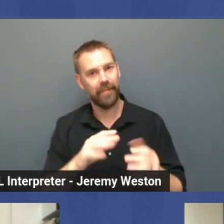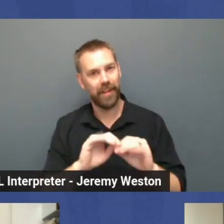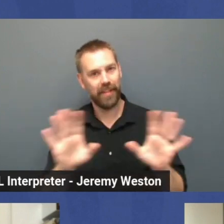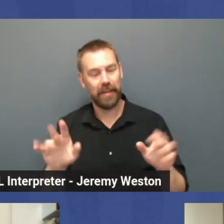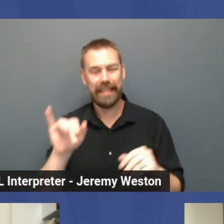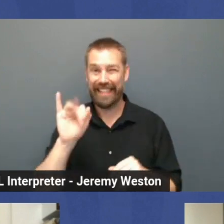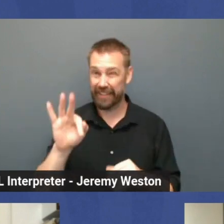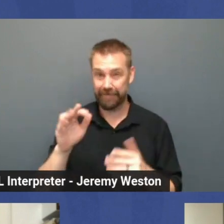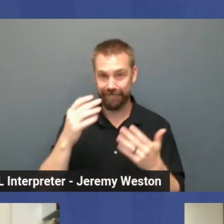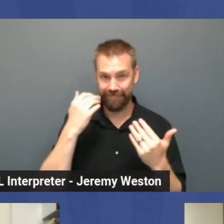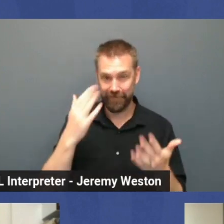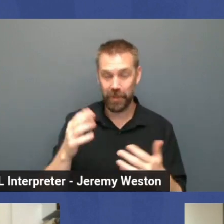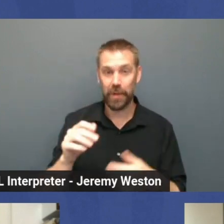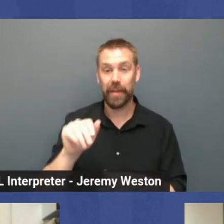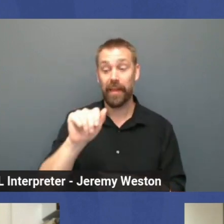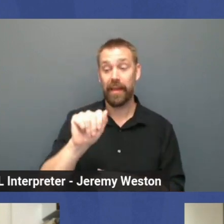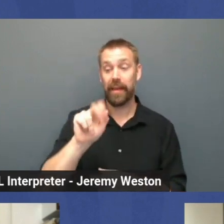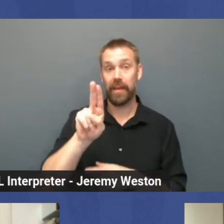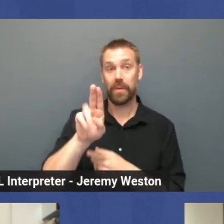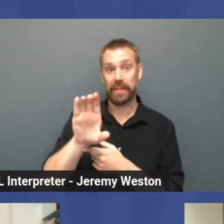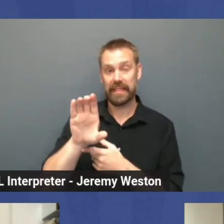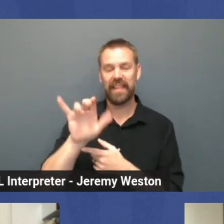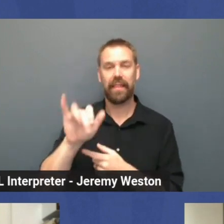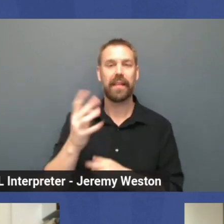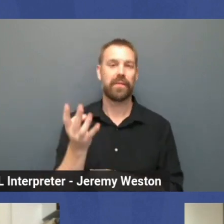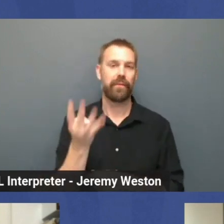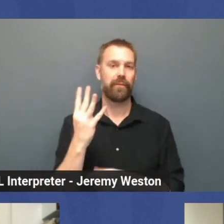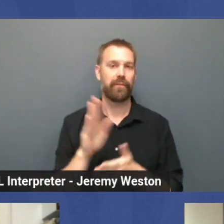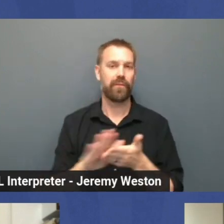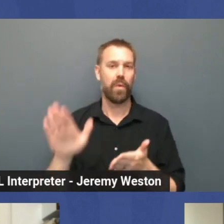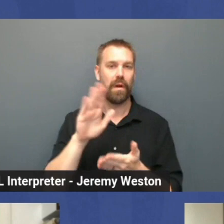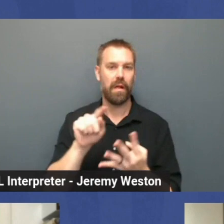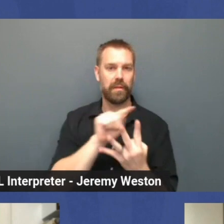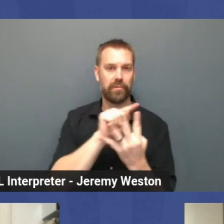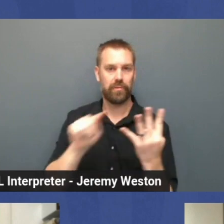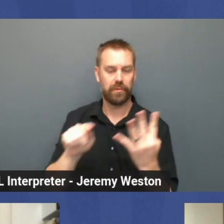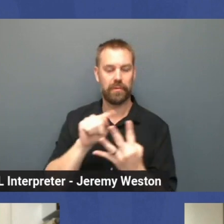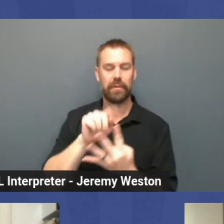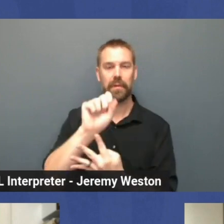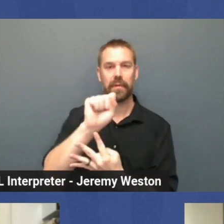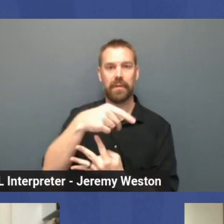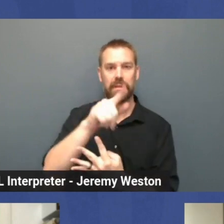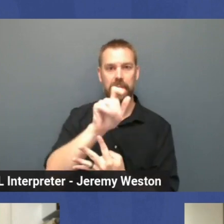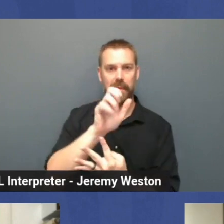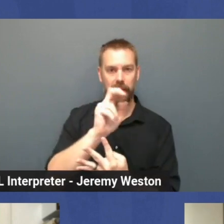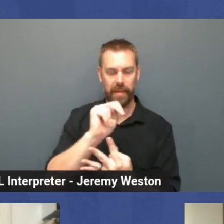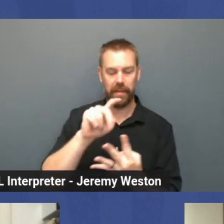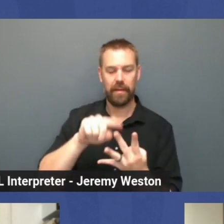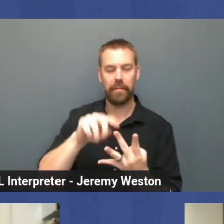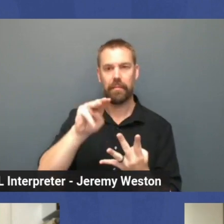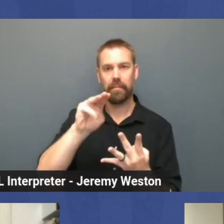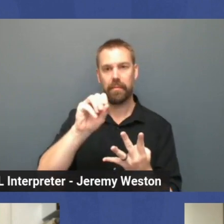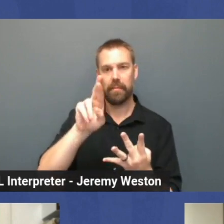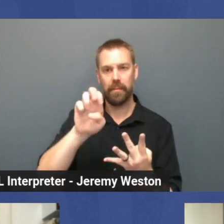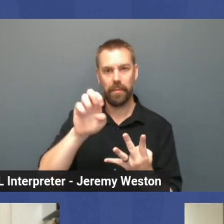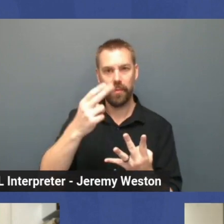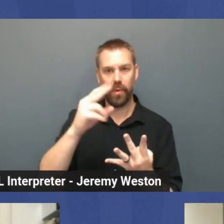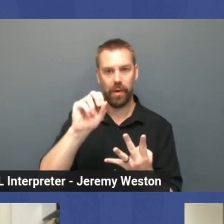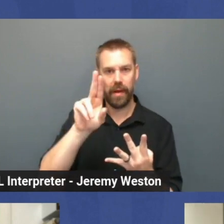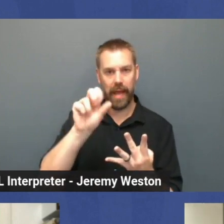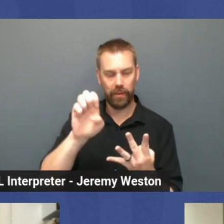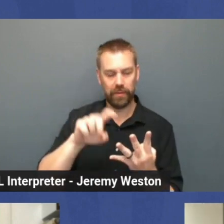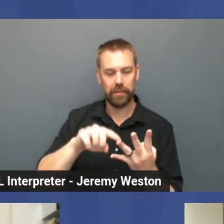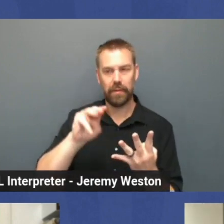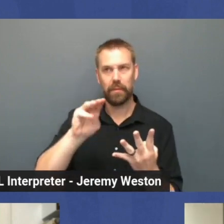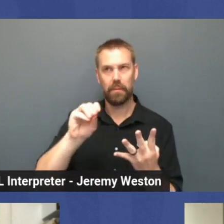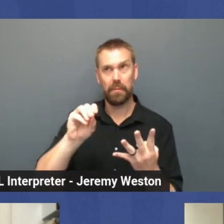the AUC is made up of 4 colleges: Spelman College, Morehouse, Morris Brown, I